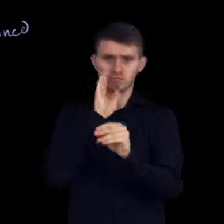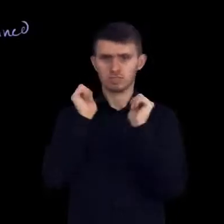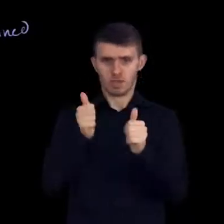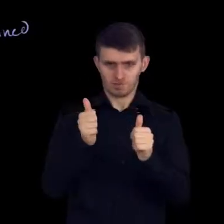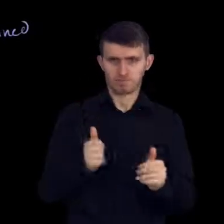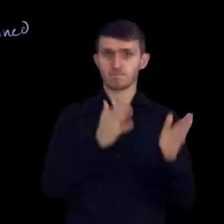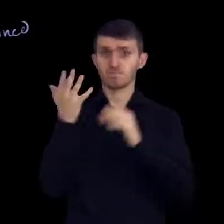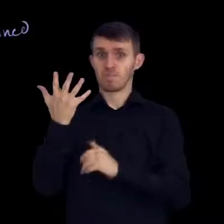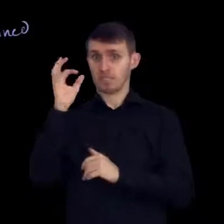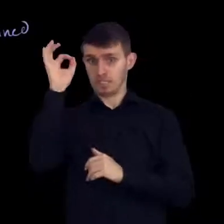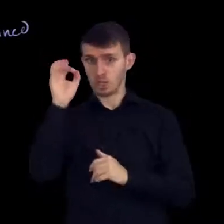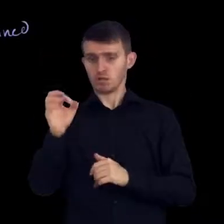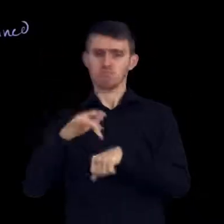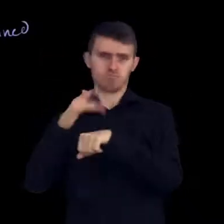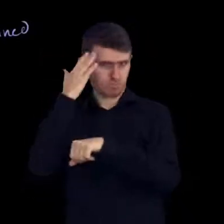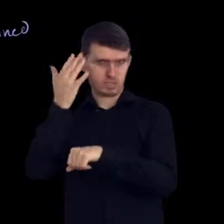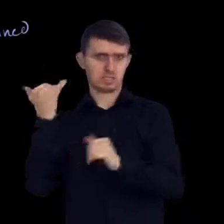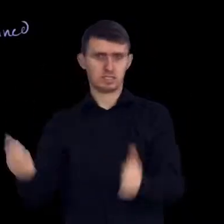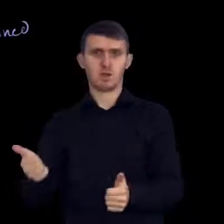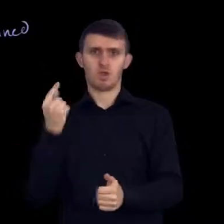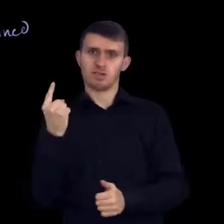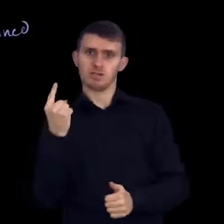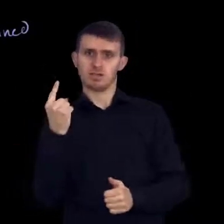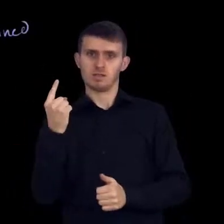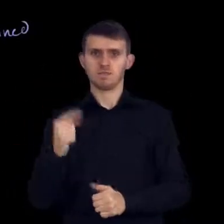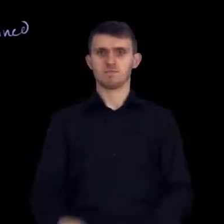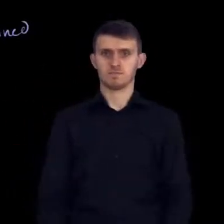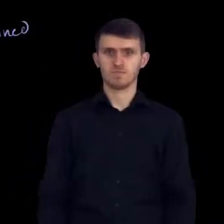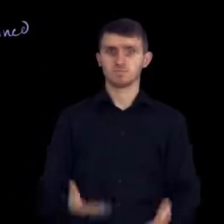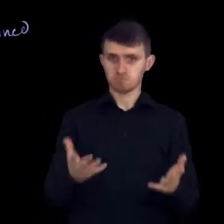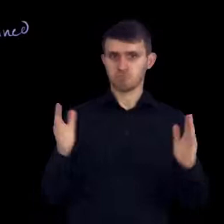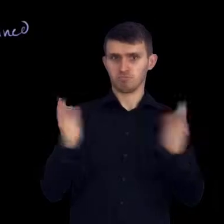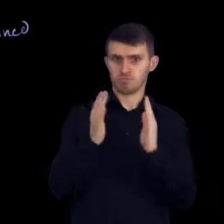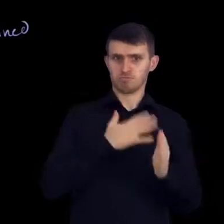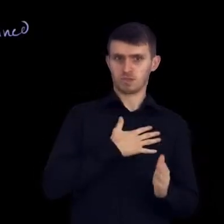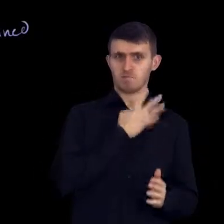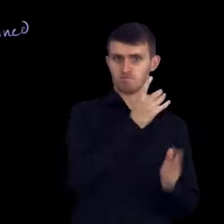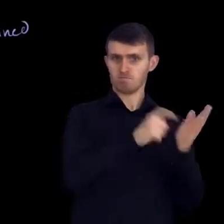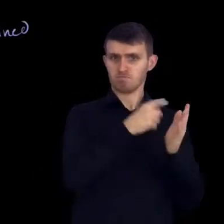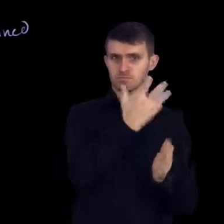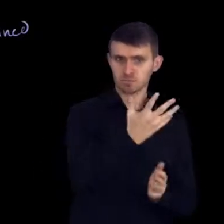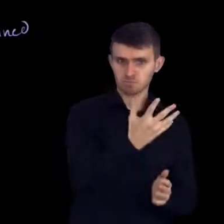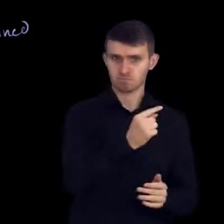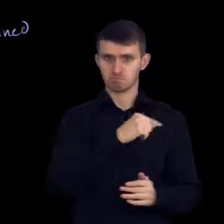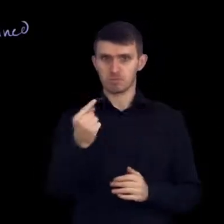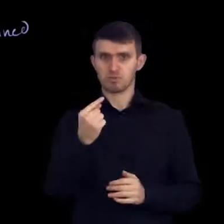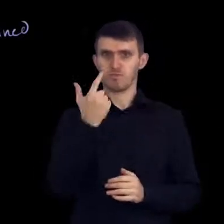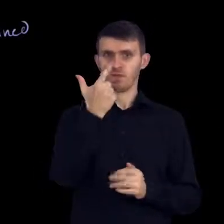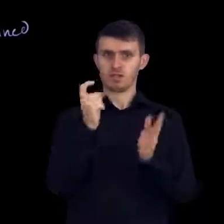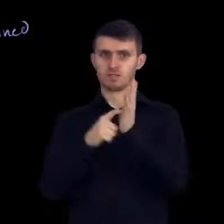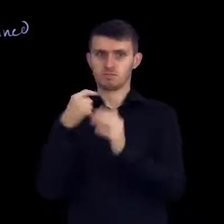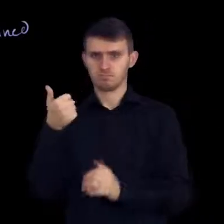5. 5 to the zeroth power is just going to be equal to 1. And so this expression becomes 4 times